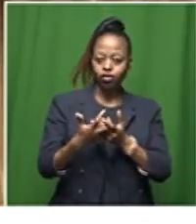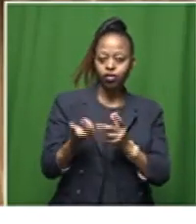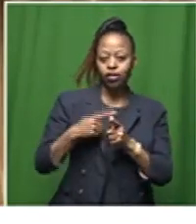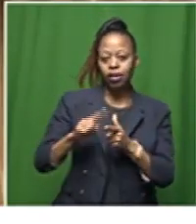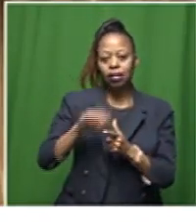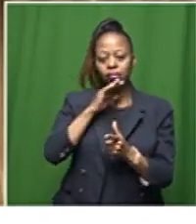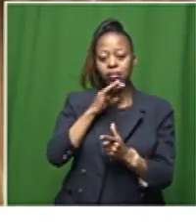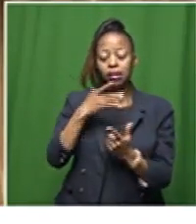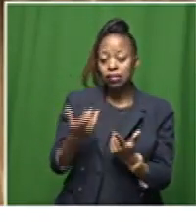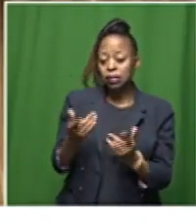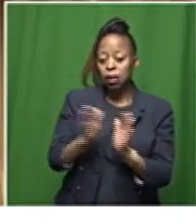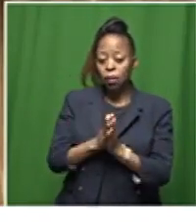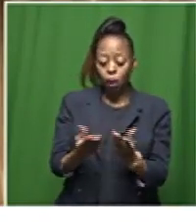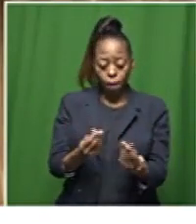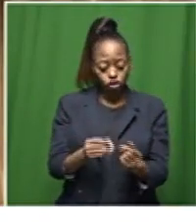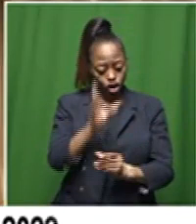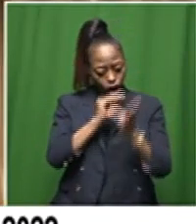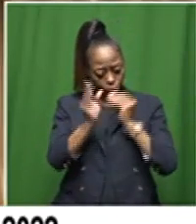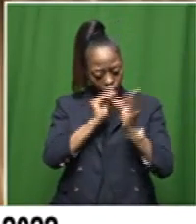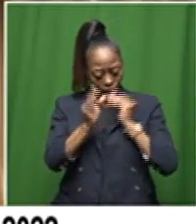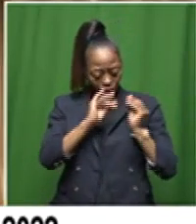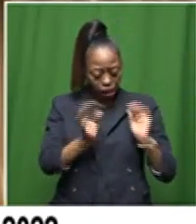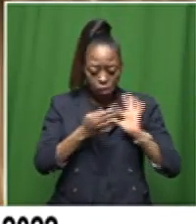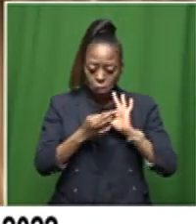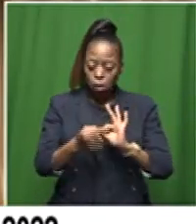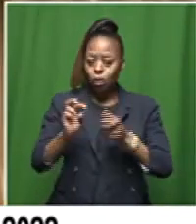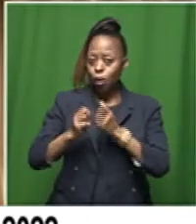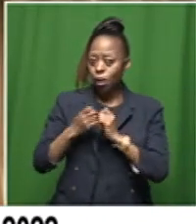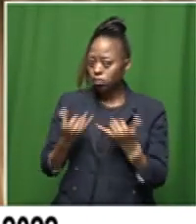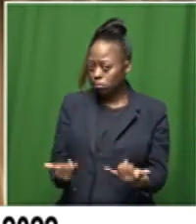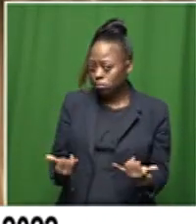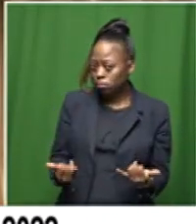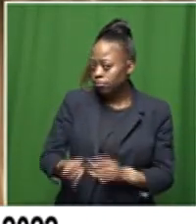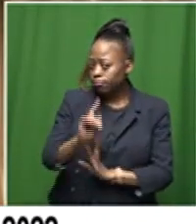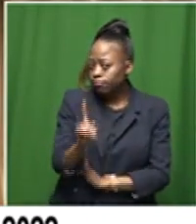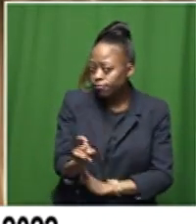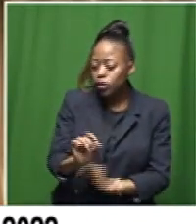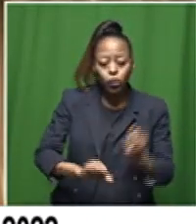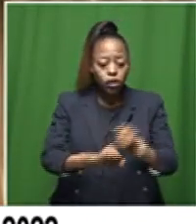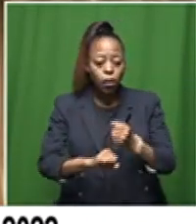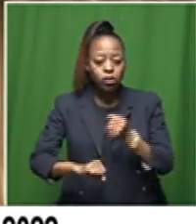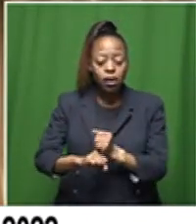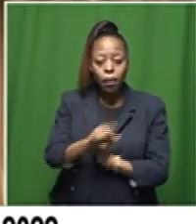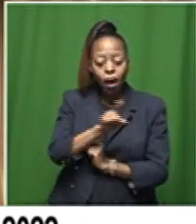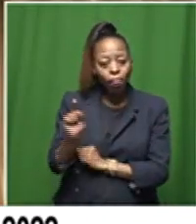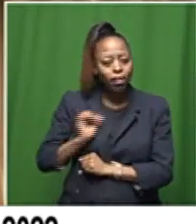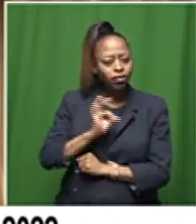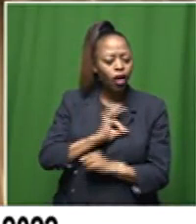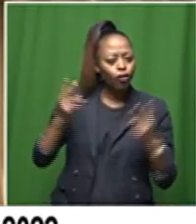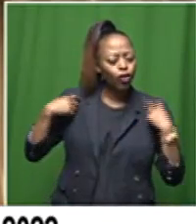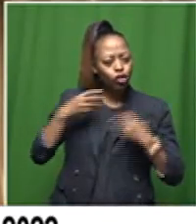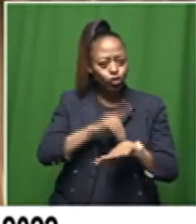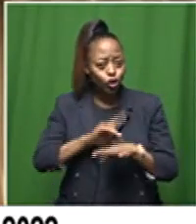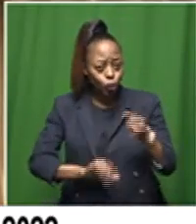our curriculums relevant to the problems of today? Are we supporting practitioners? One of the key things